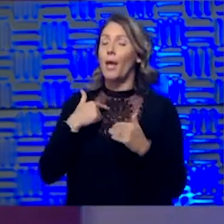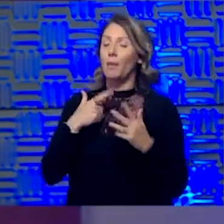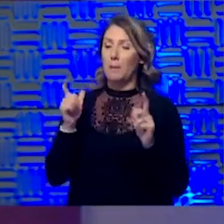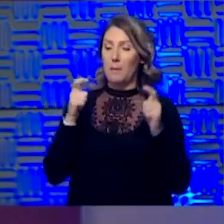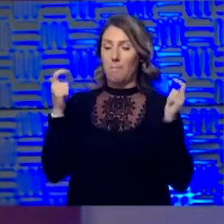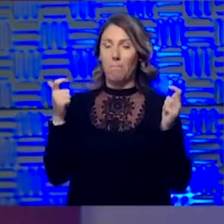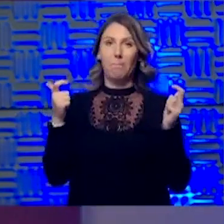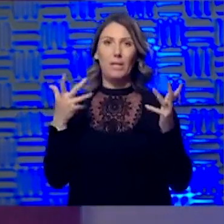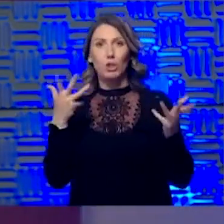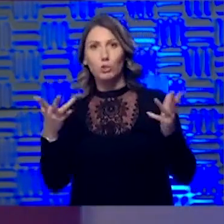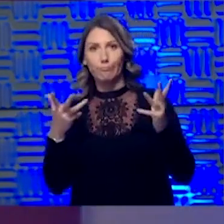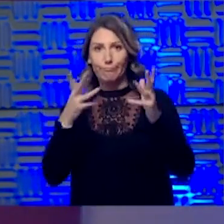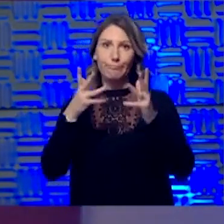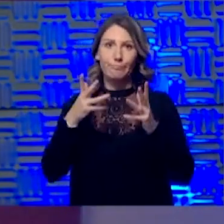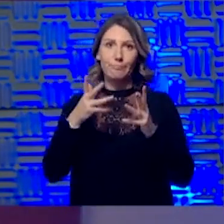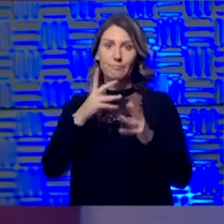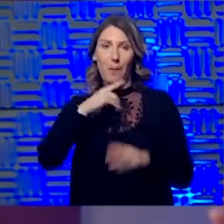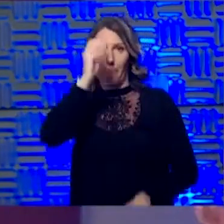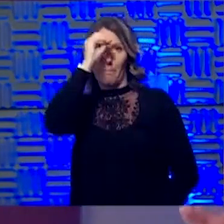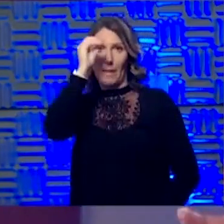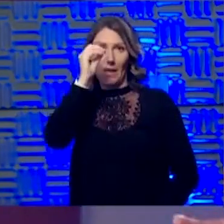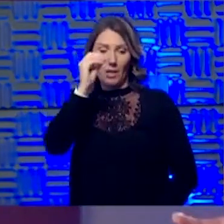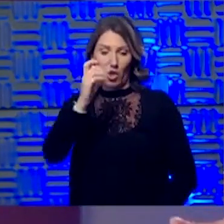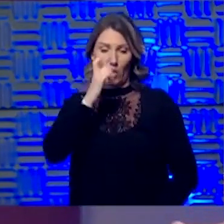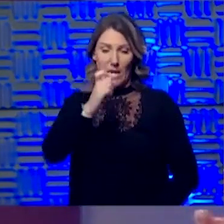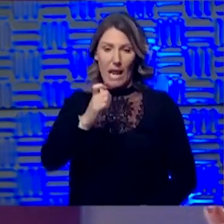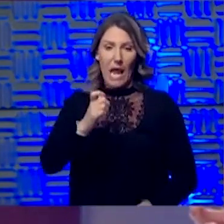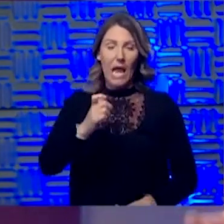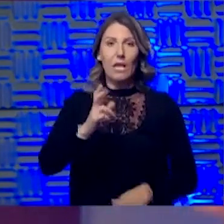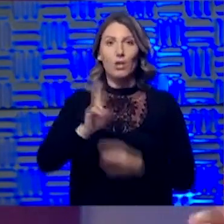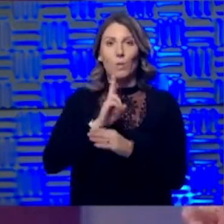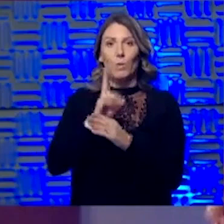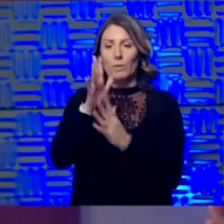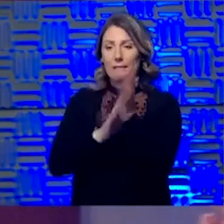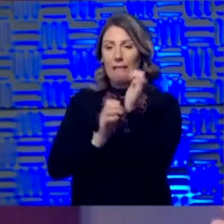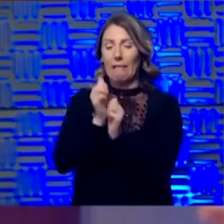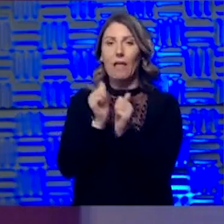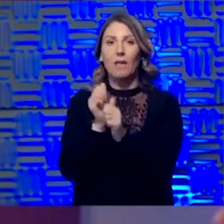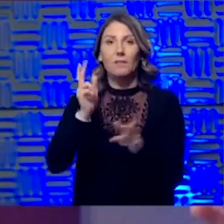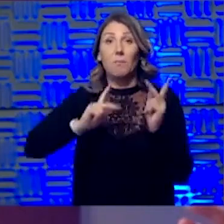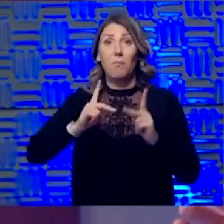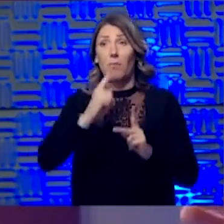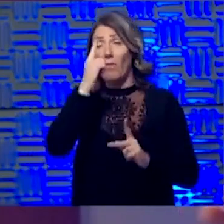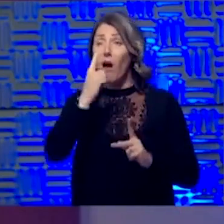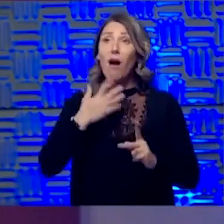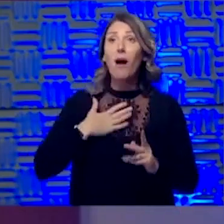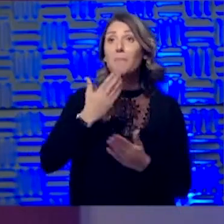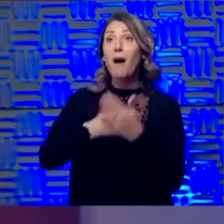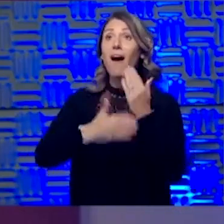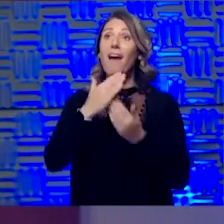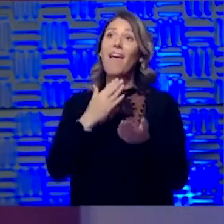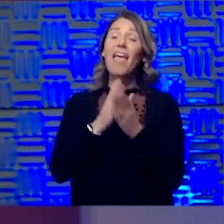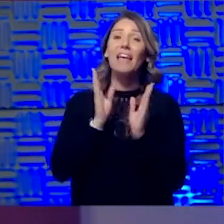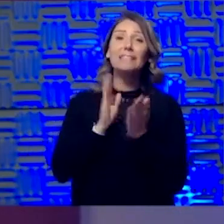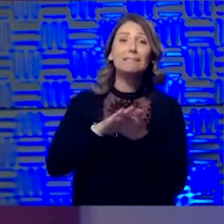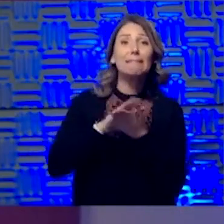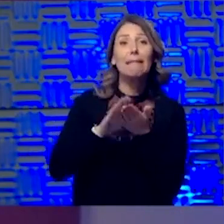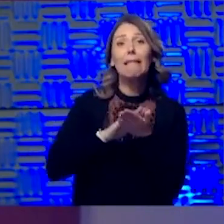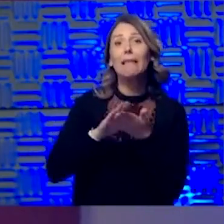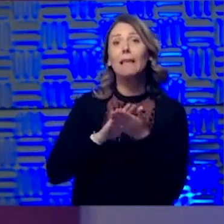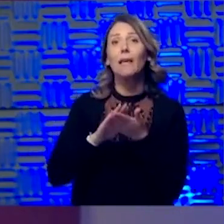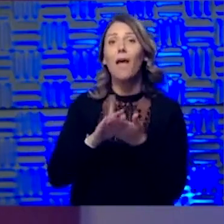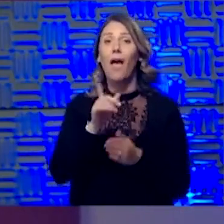a feeling that when people wear gloves, they have this false sense of security that their Right. hands are actually cleaner. So I'd